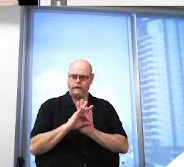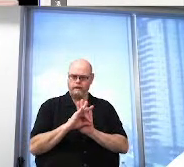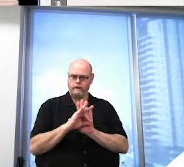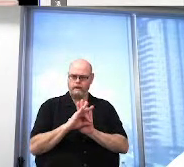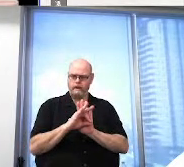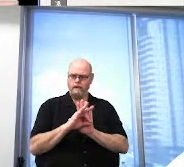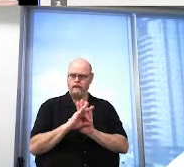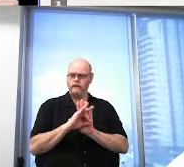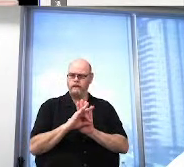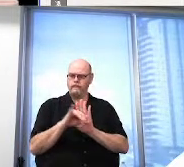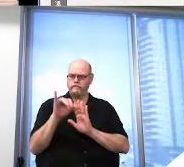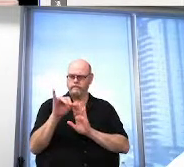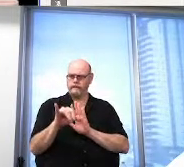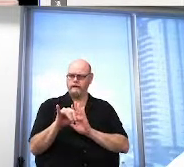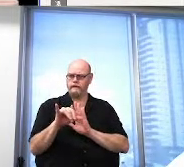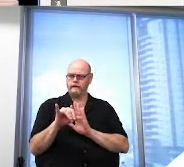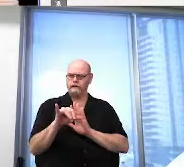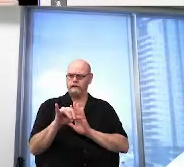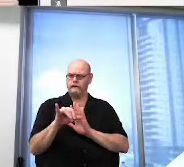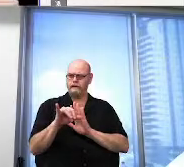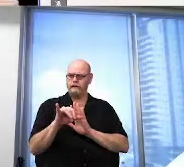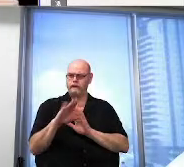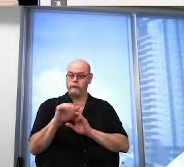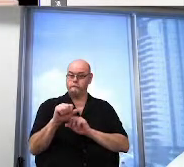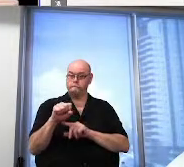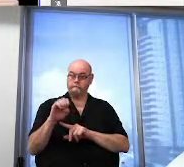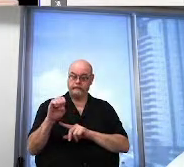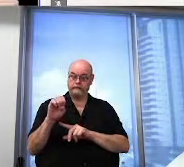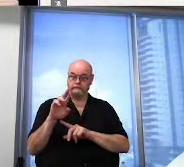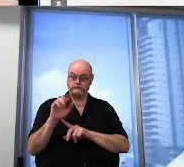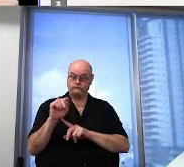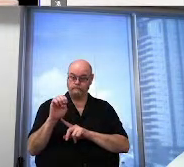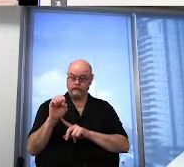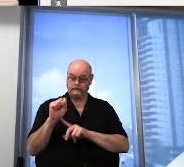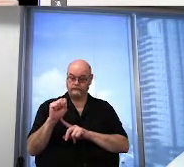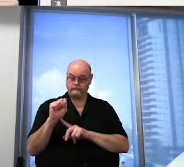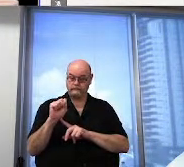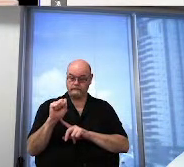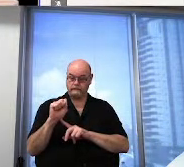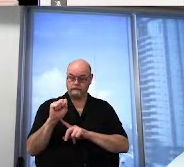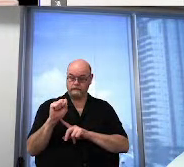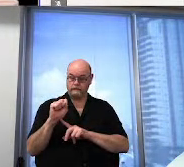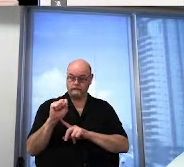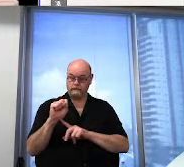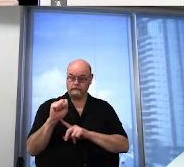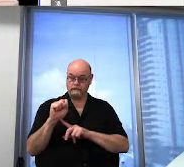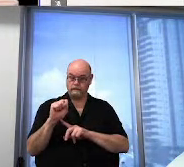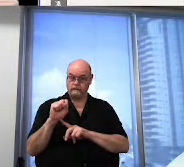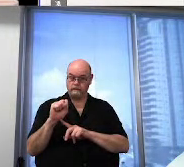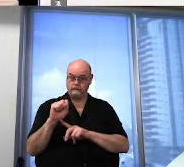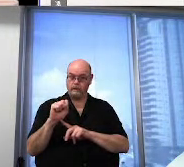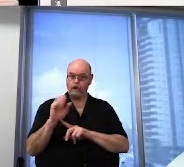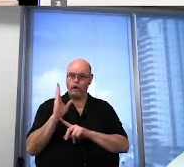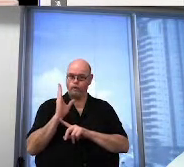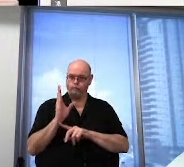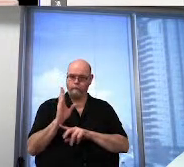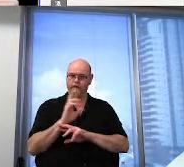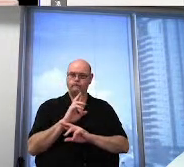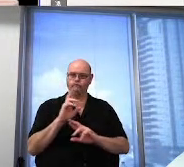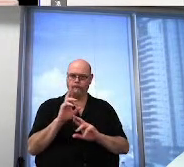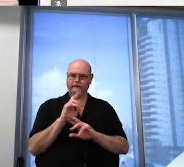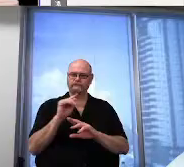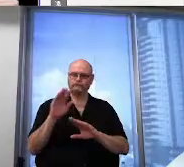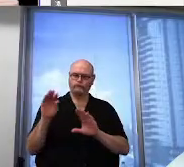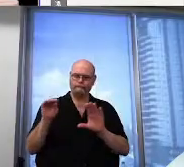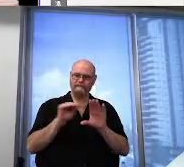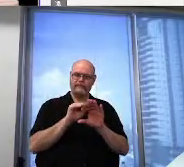formula by which base rates would stand ready to